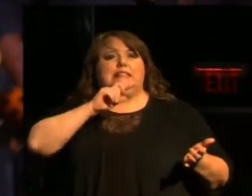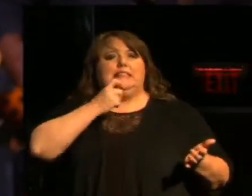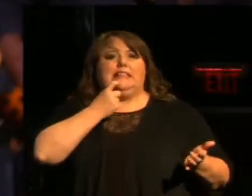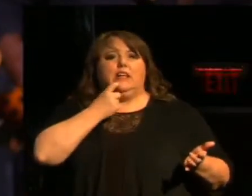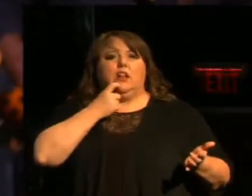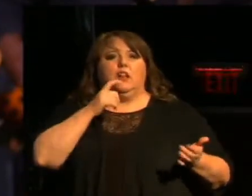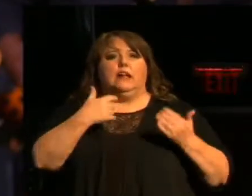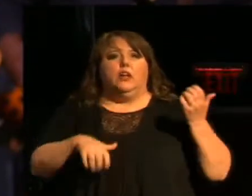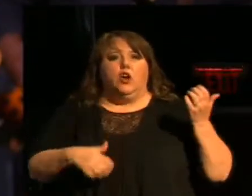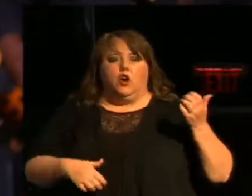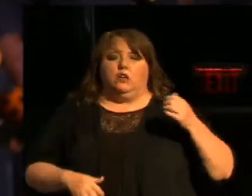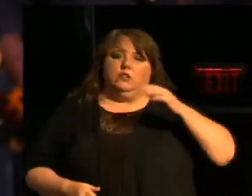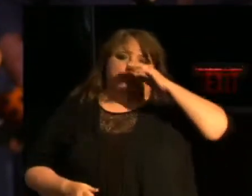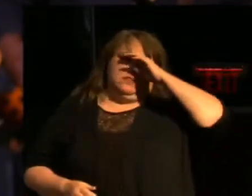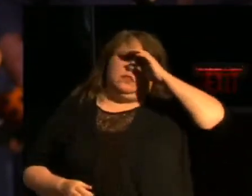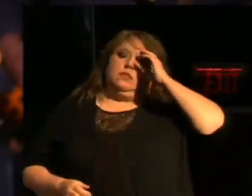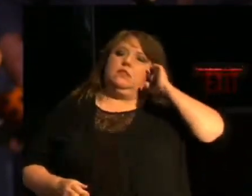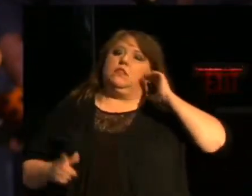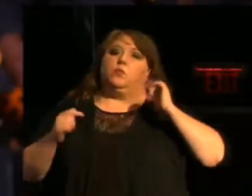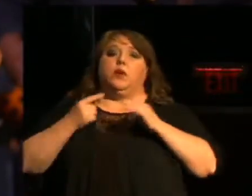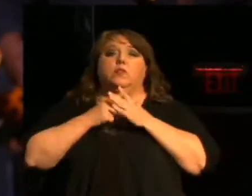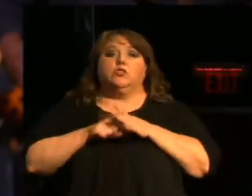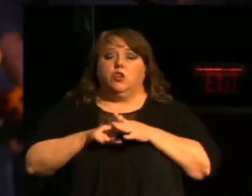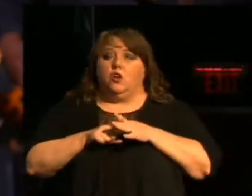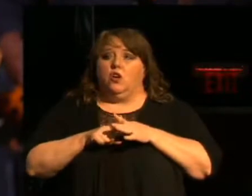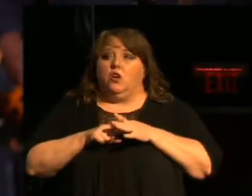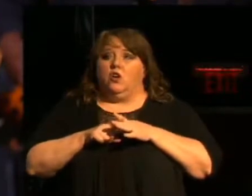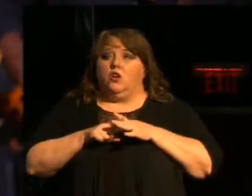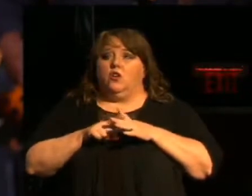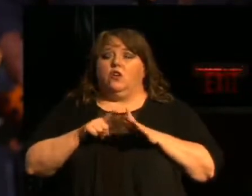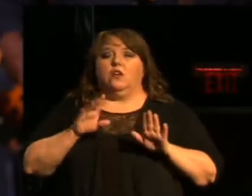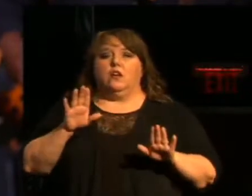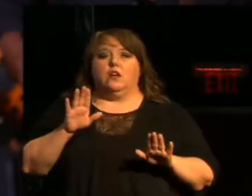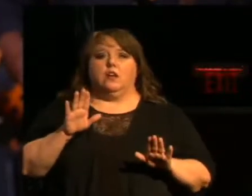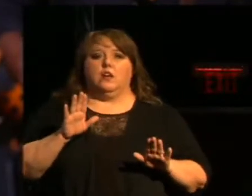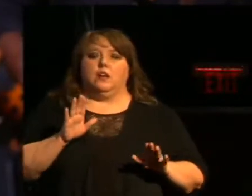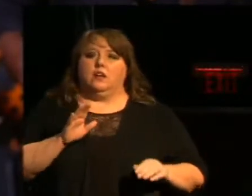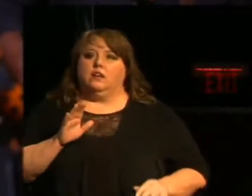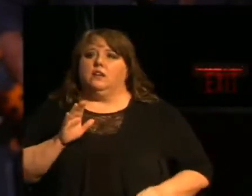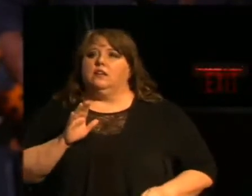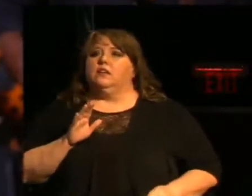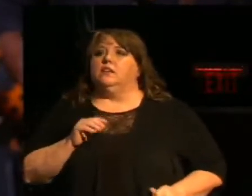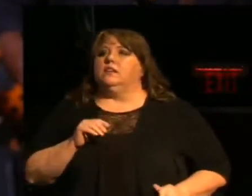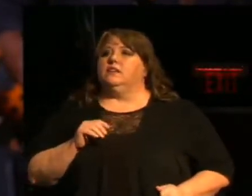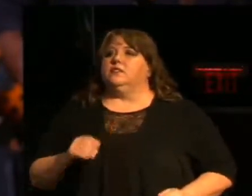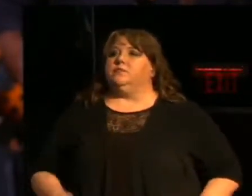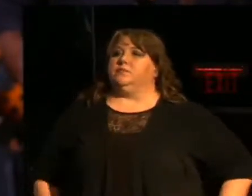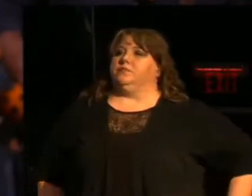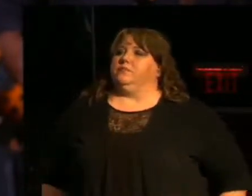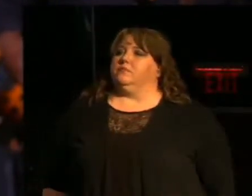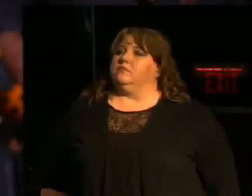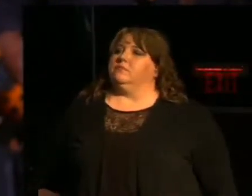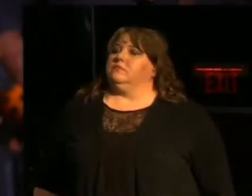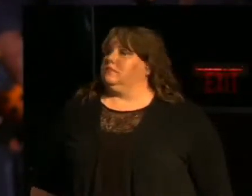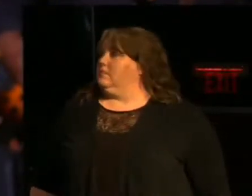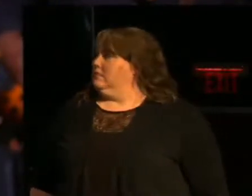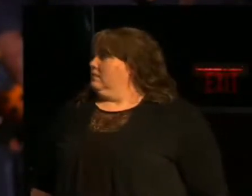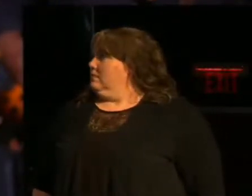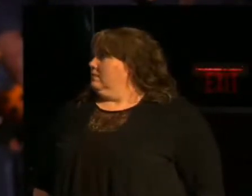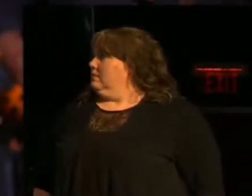sing. So that's kind of what made me think about that. So let's do a little bit of that so people know what that song, if you don't know that song, we'll do a little bit of it. It goes like this. It